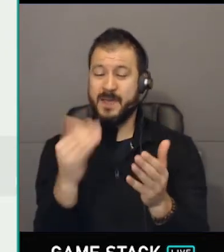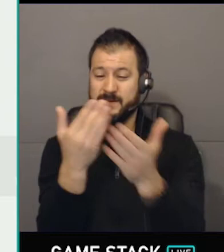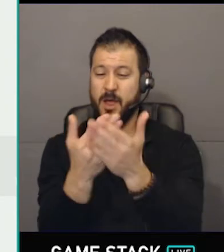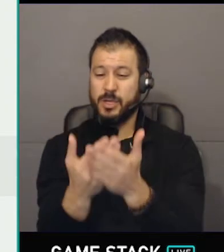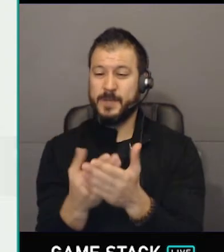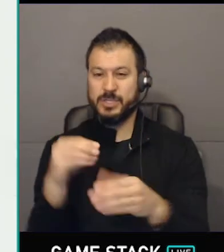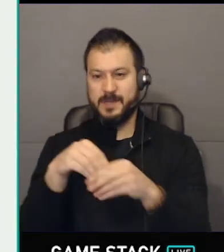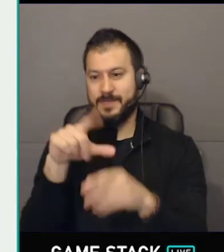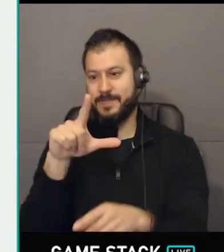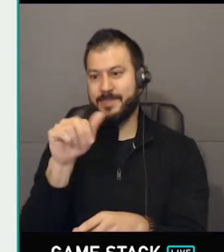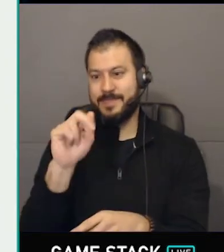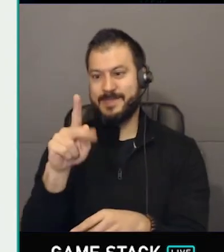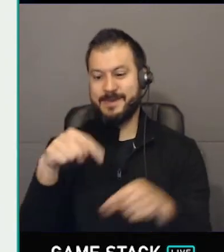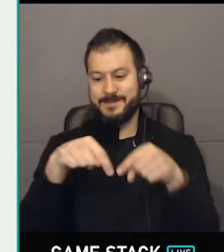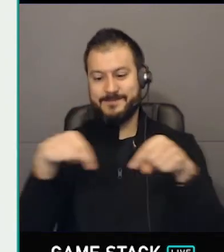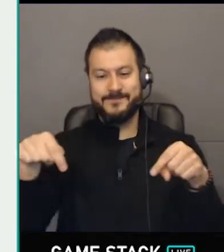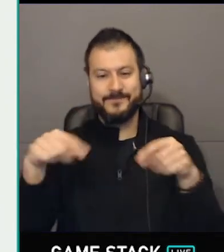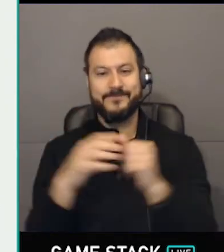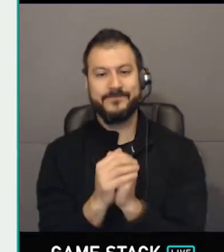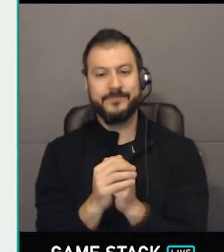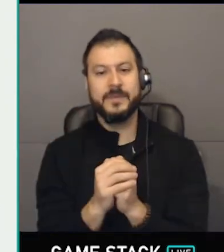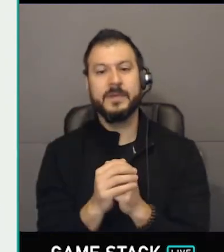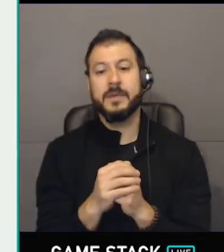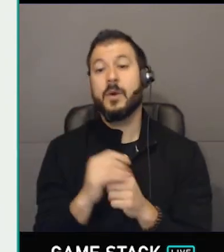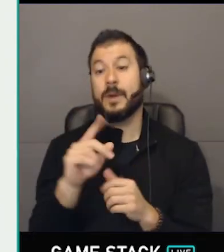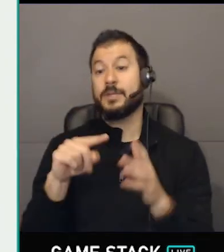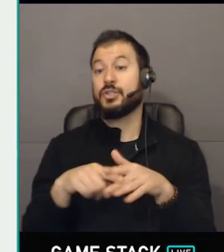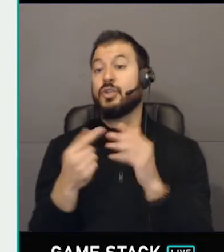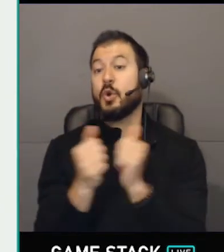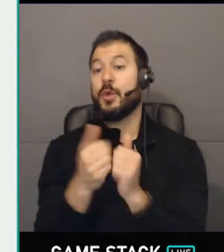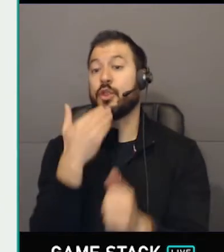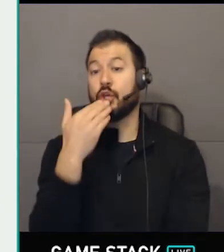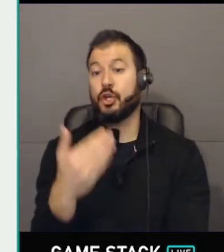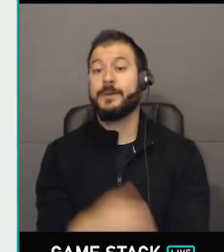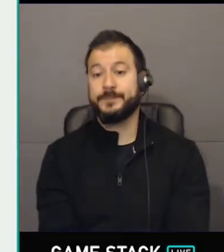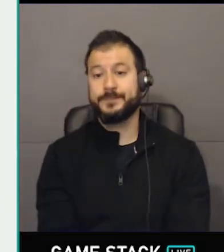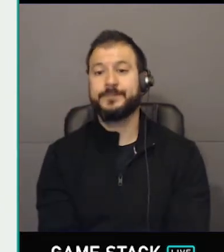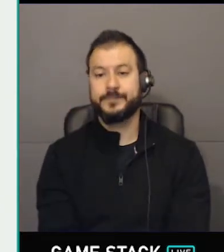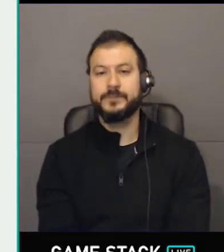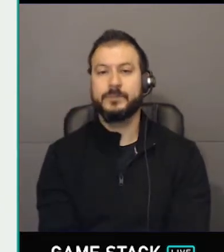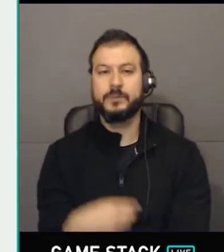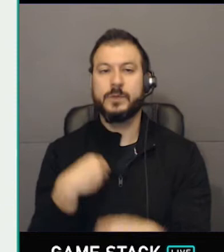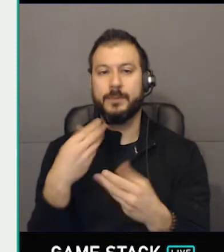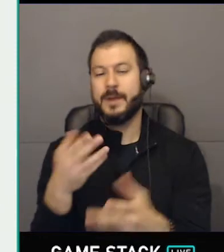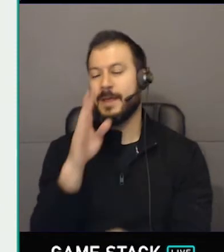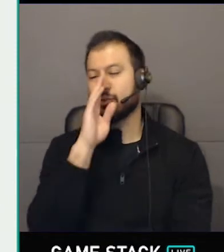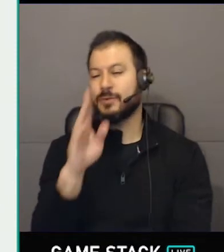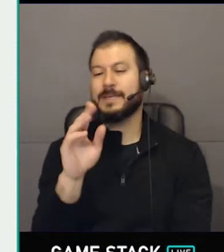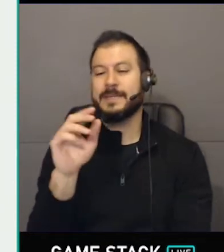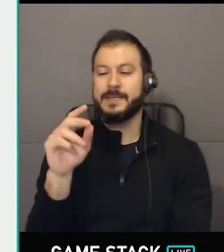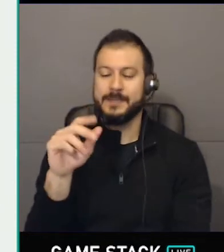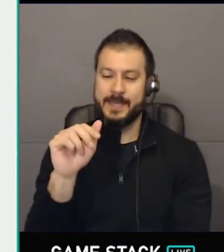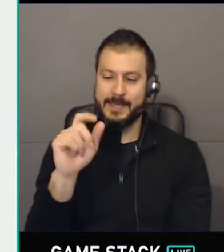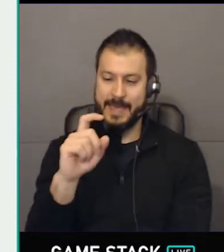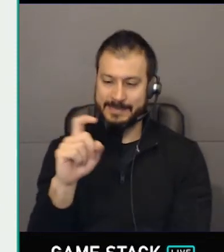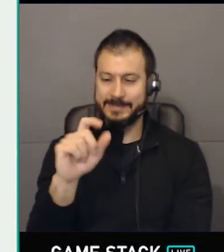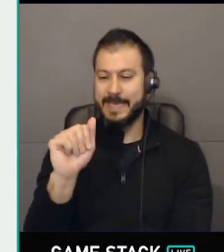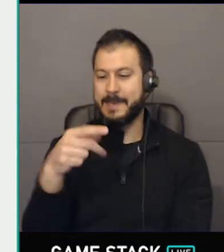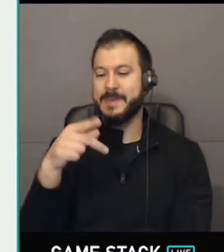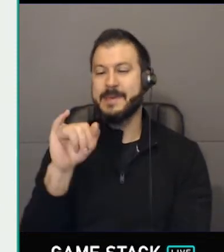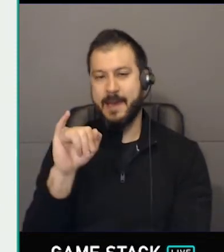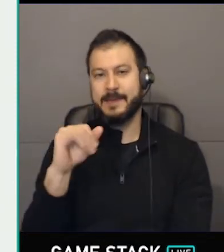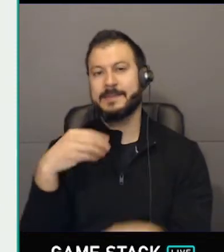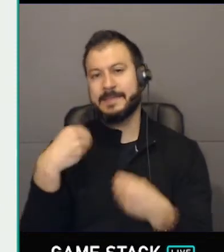link. Let's start with good. We provide DirectX APIs to get access to the data that Windows